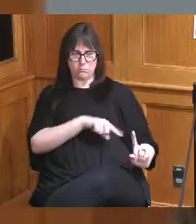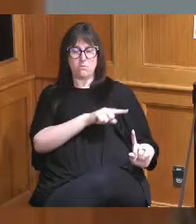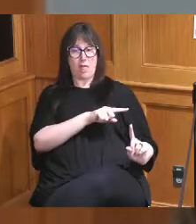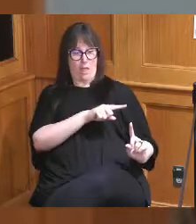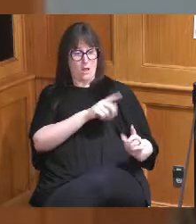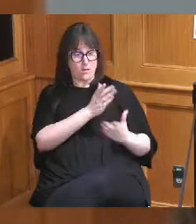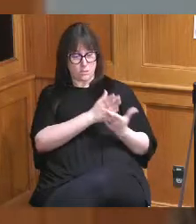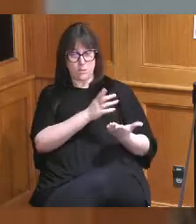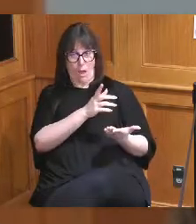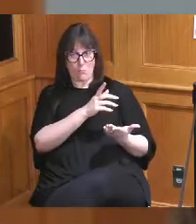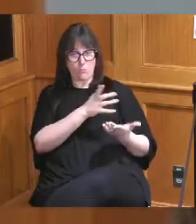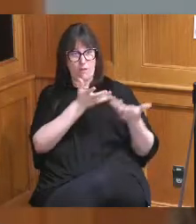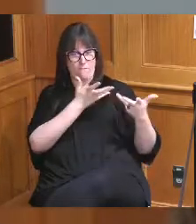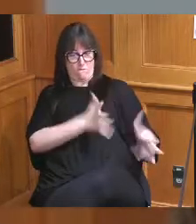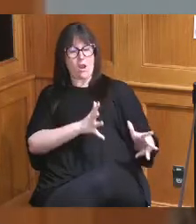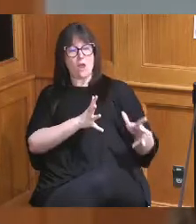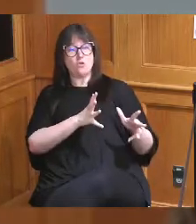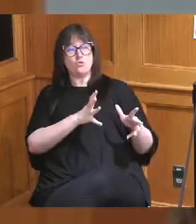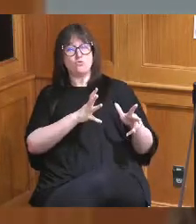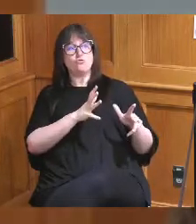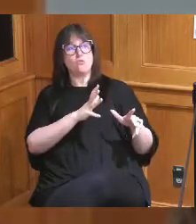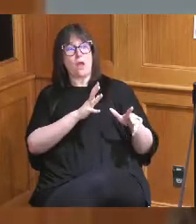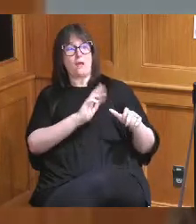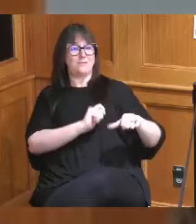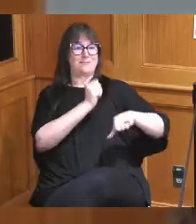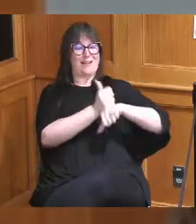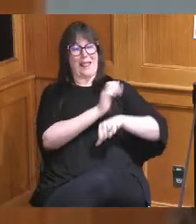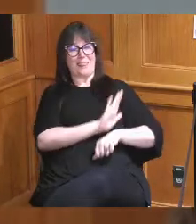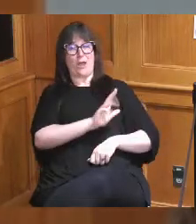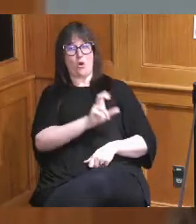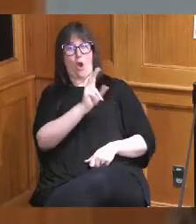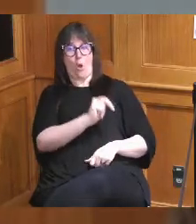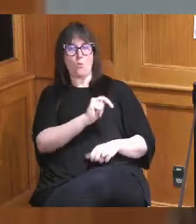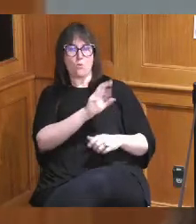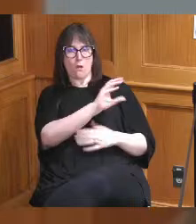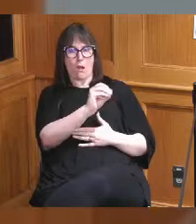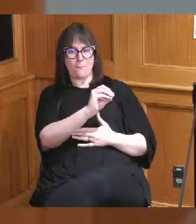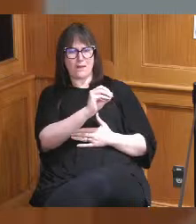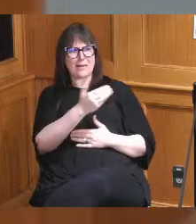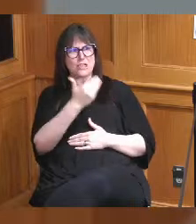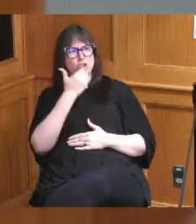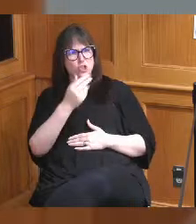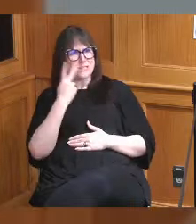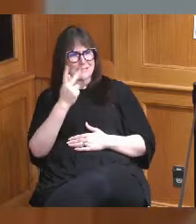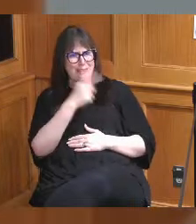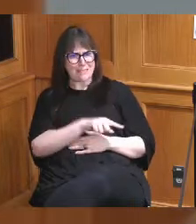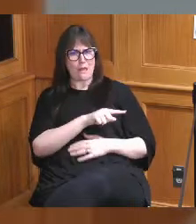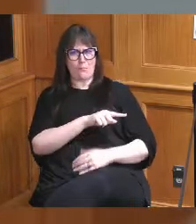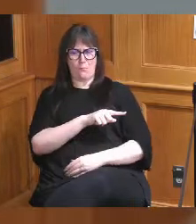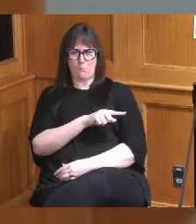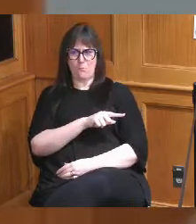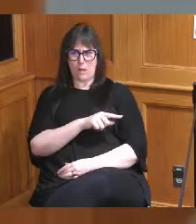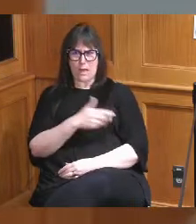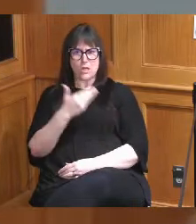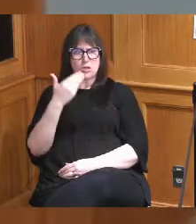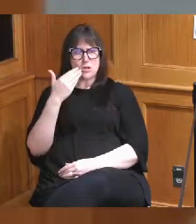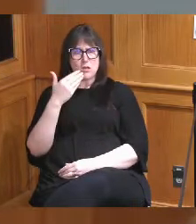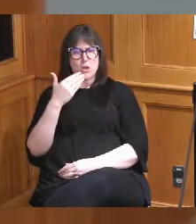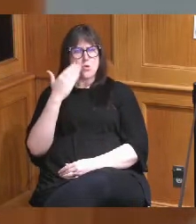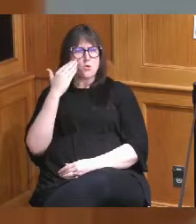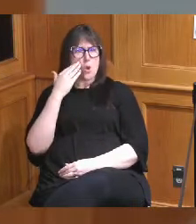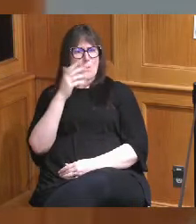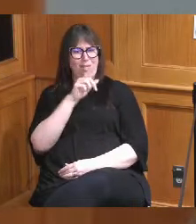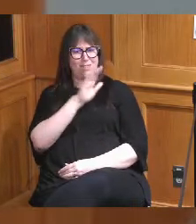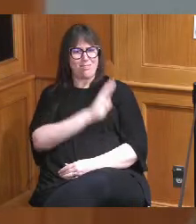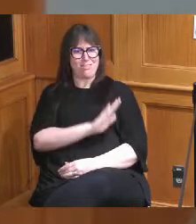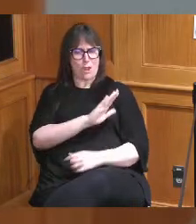companies after they got their license and all that. But it's still good to see them because I know that, you know, part of them being in business is